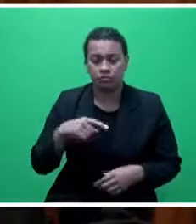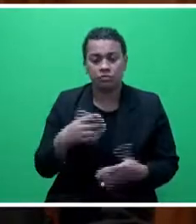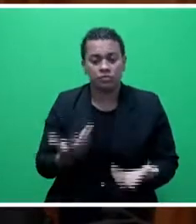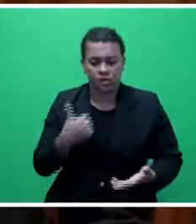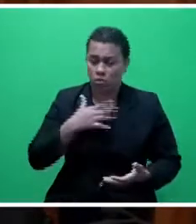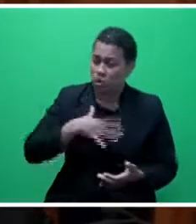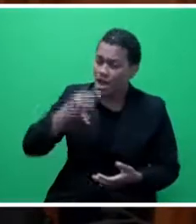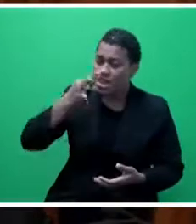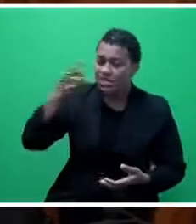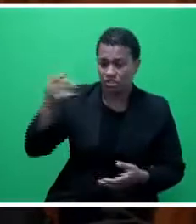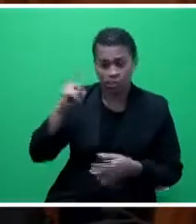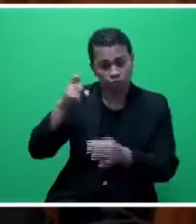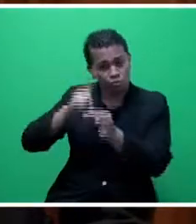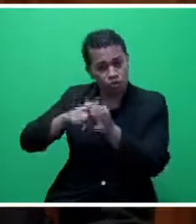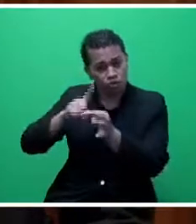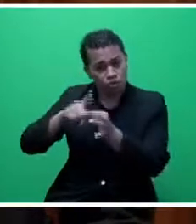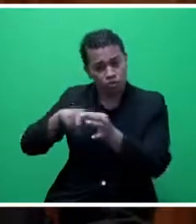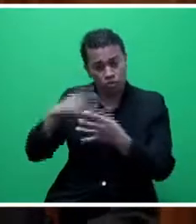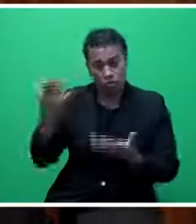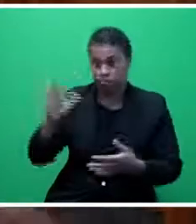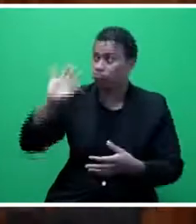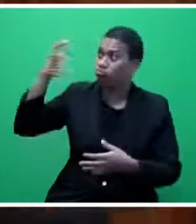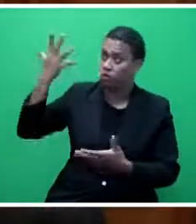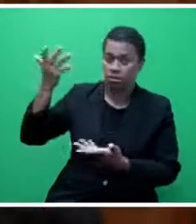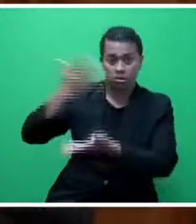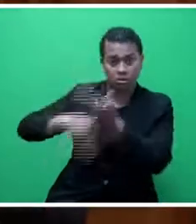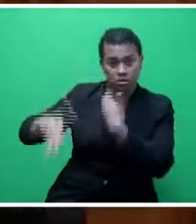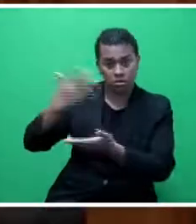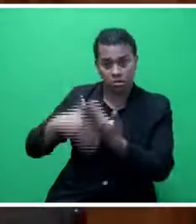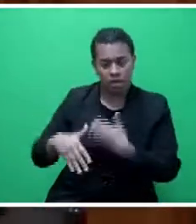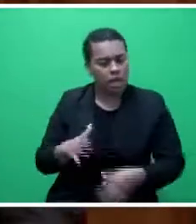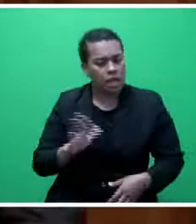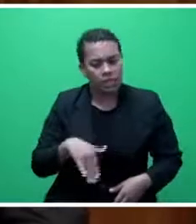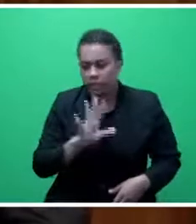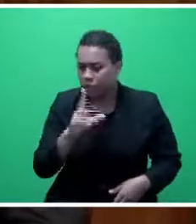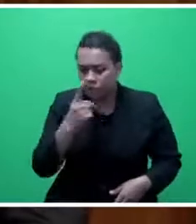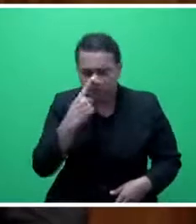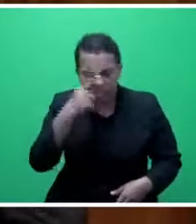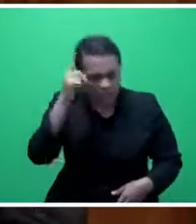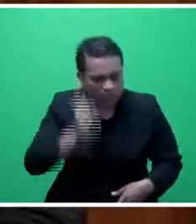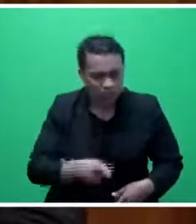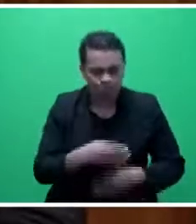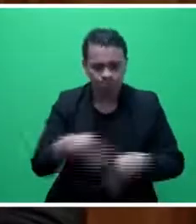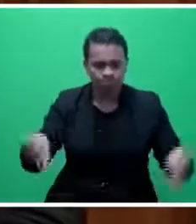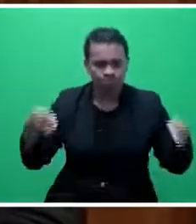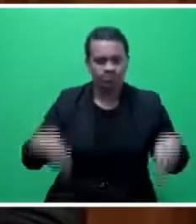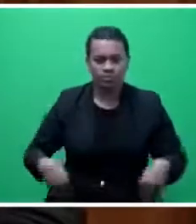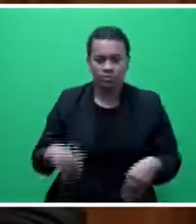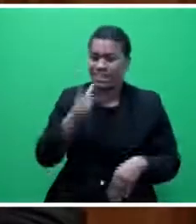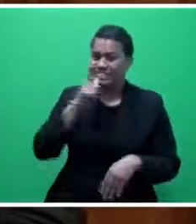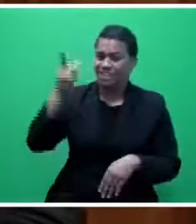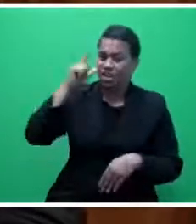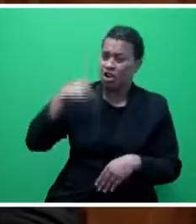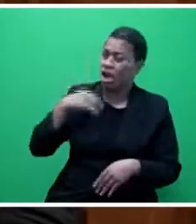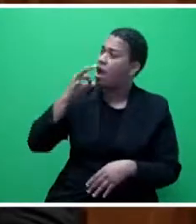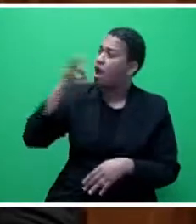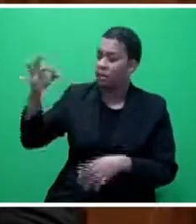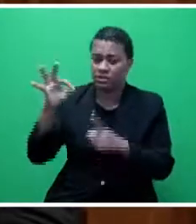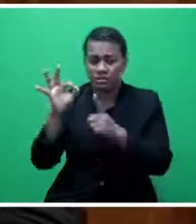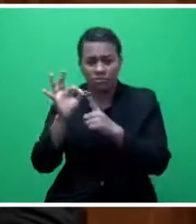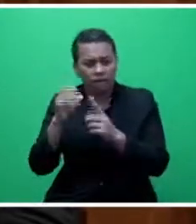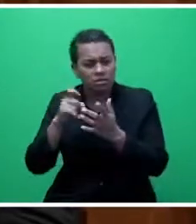that almost like we don't have any right to those replies. Like yesterday, I asked the Honourable PM about the